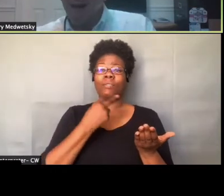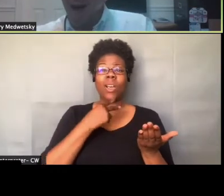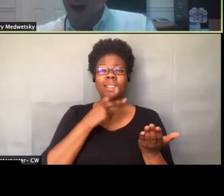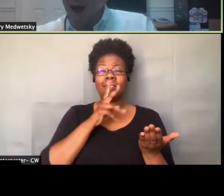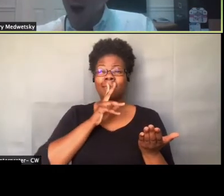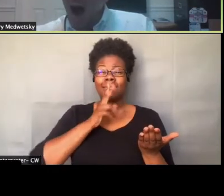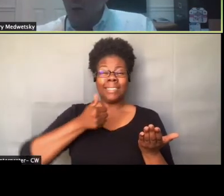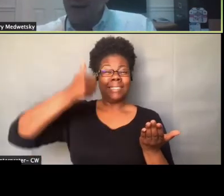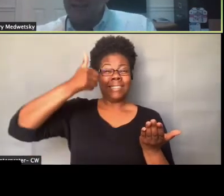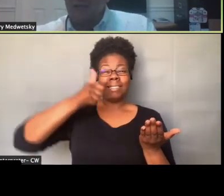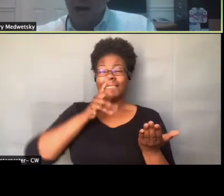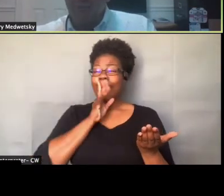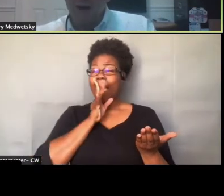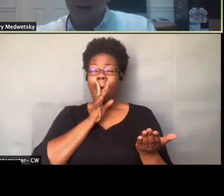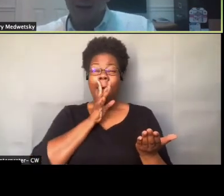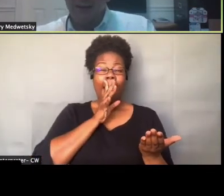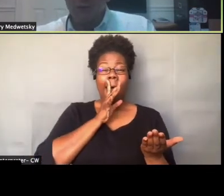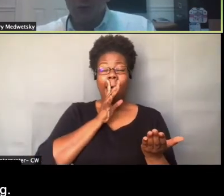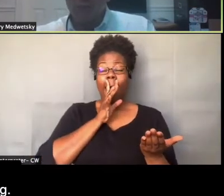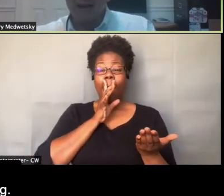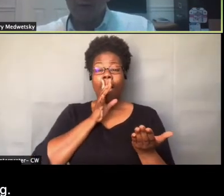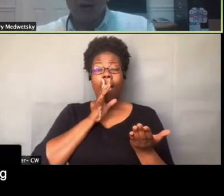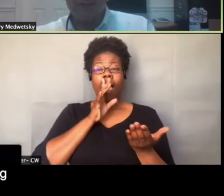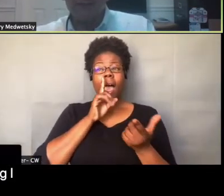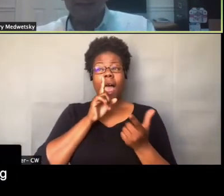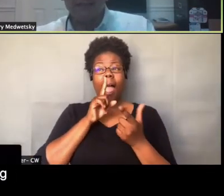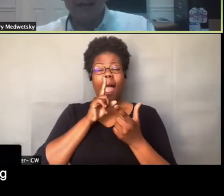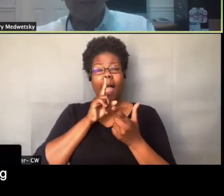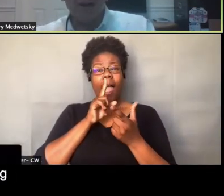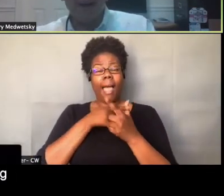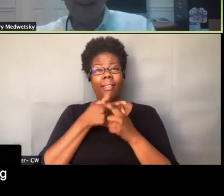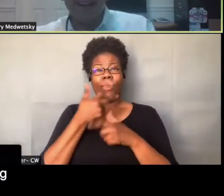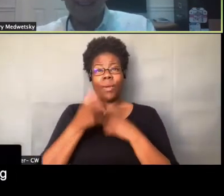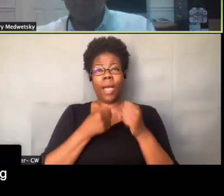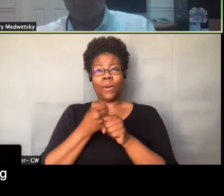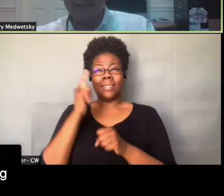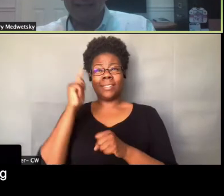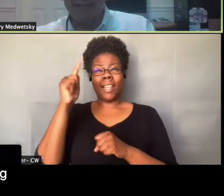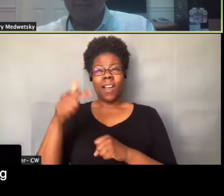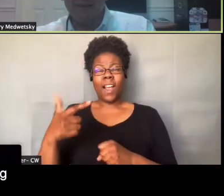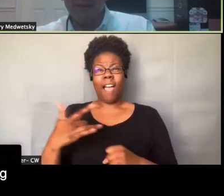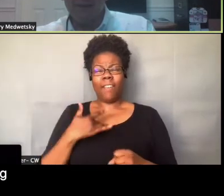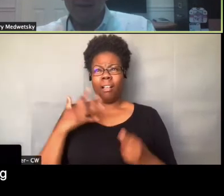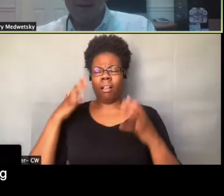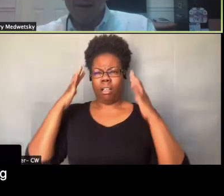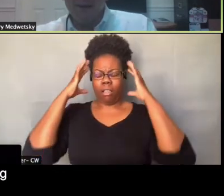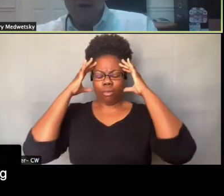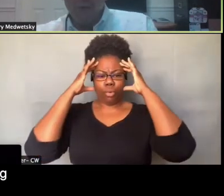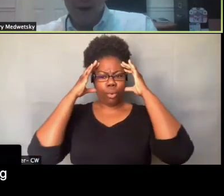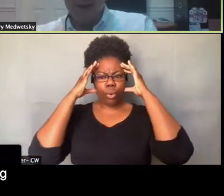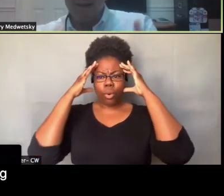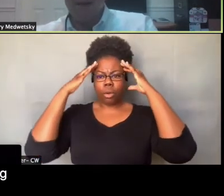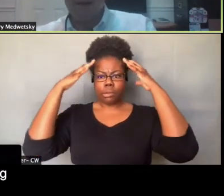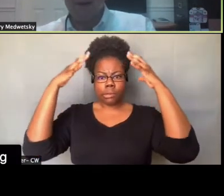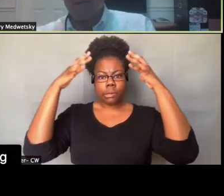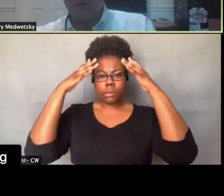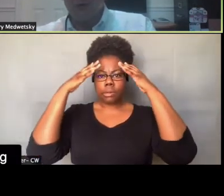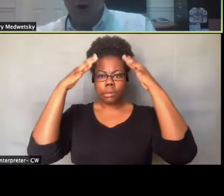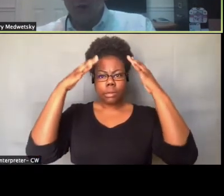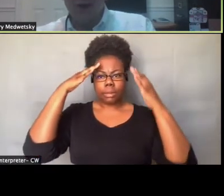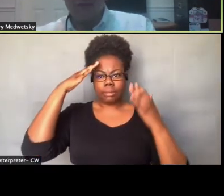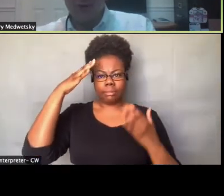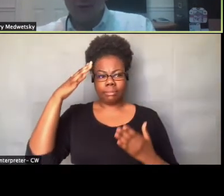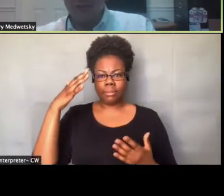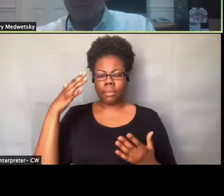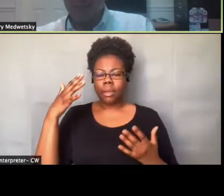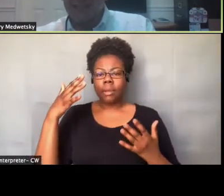And when I stop talking after 2 or 3 hours, all of a sudden I find my head is buzzing. Well, if you